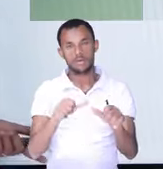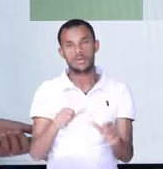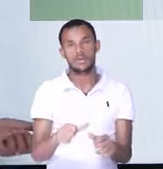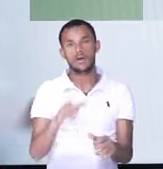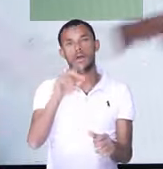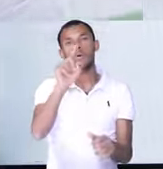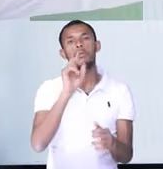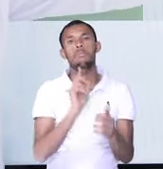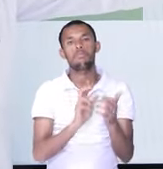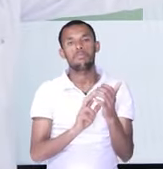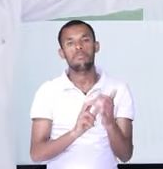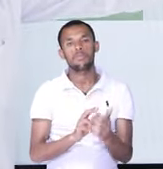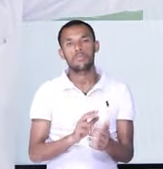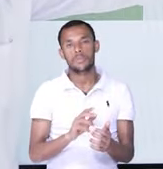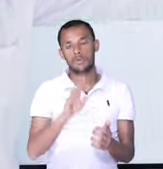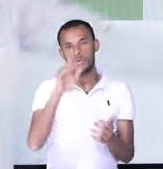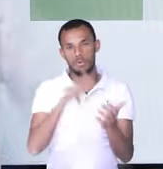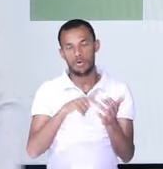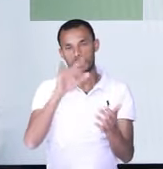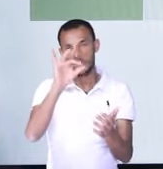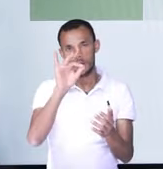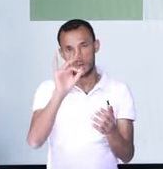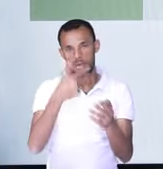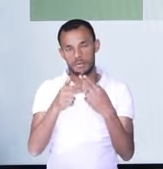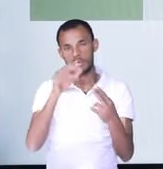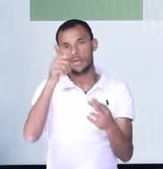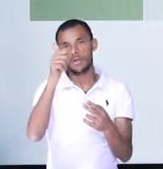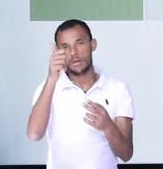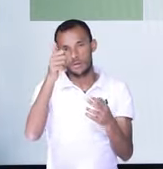is R1? 4.8 times 10 raised to minus 6.